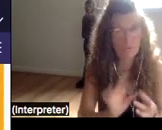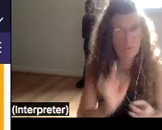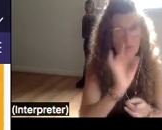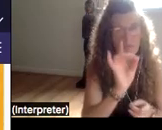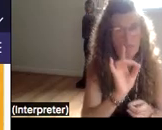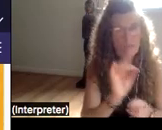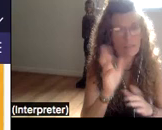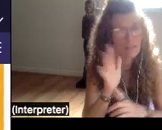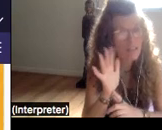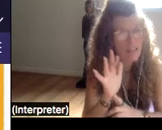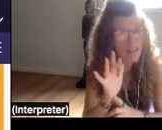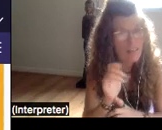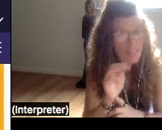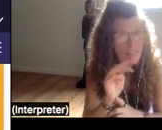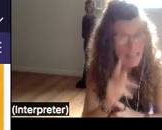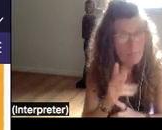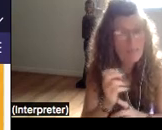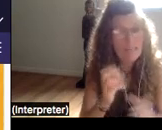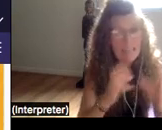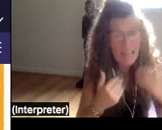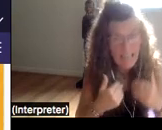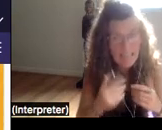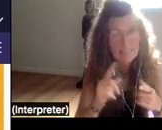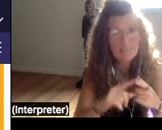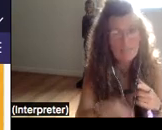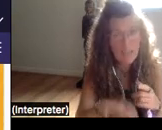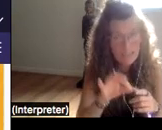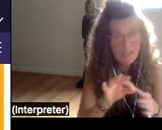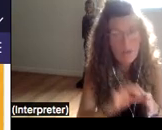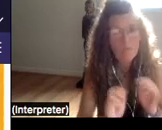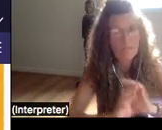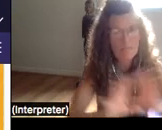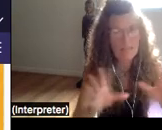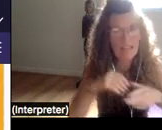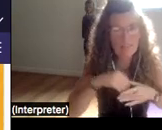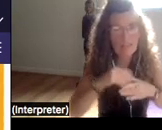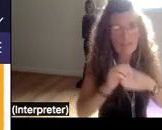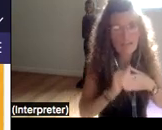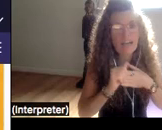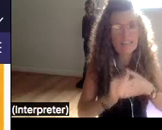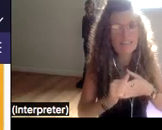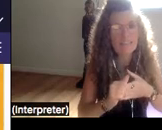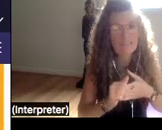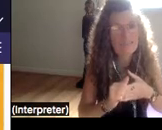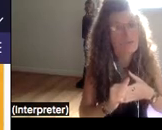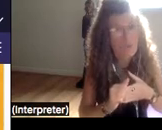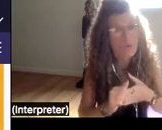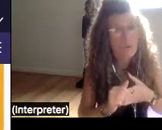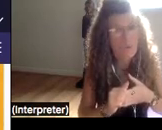his soul. The lamp he had to find was the light of inner guidance,